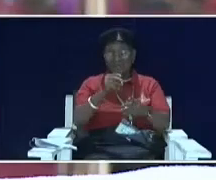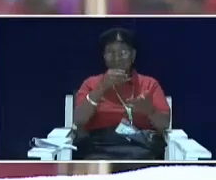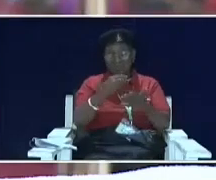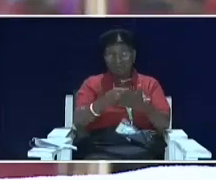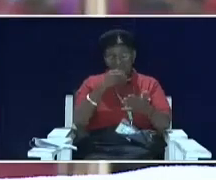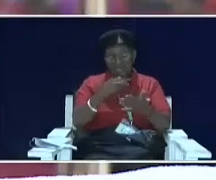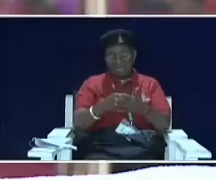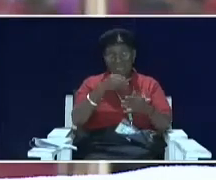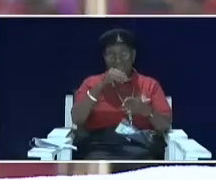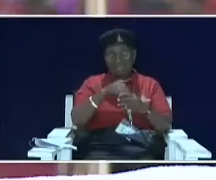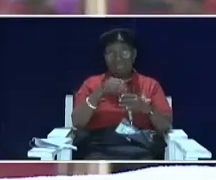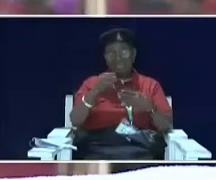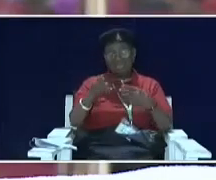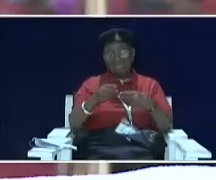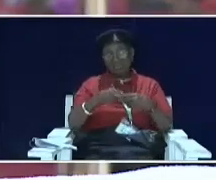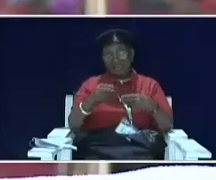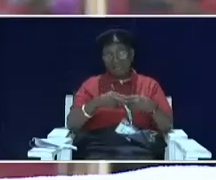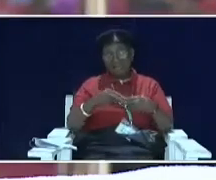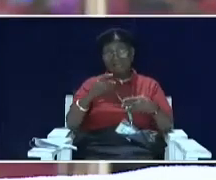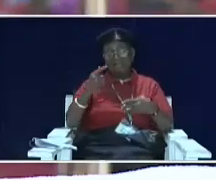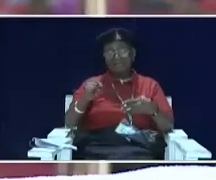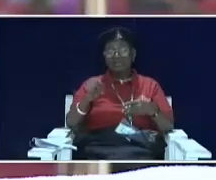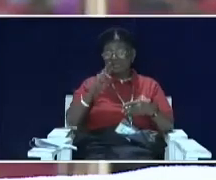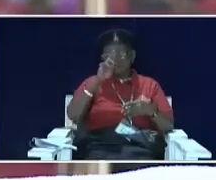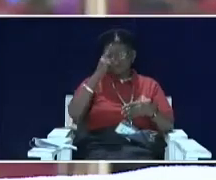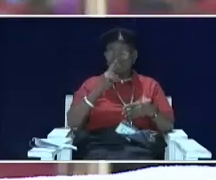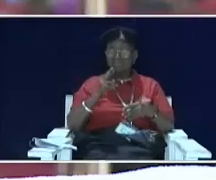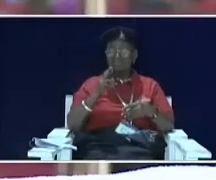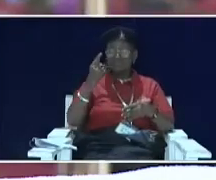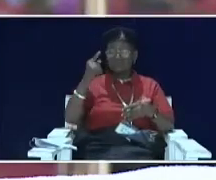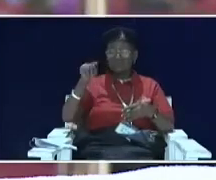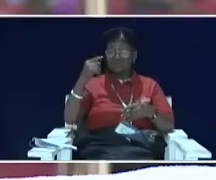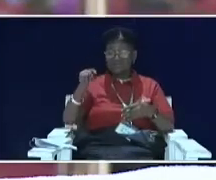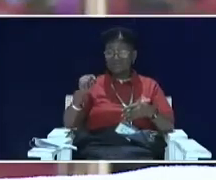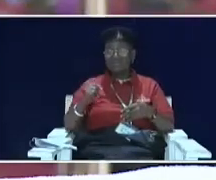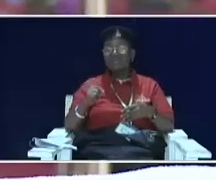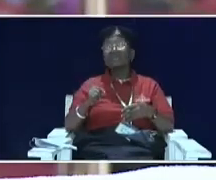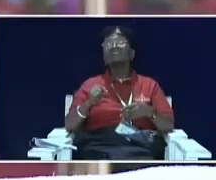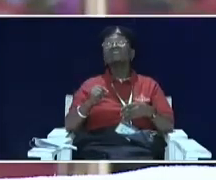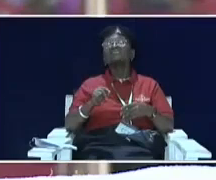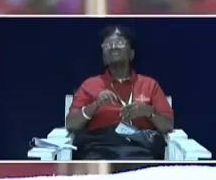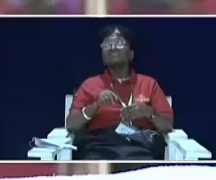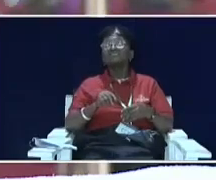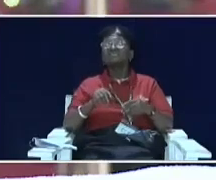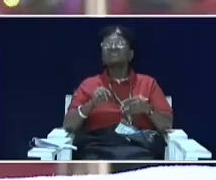The reason for the saving is that when you are in need, you can go and withdraw.